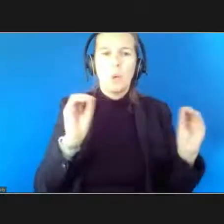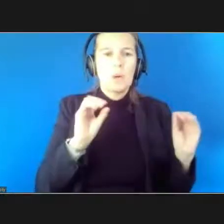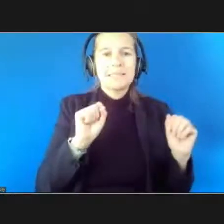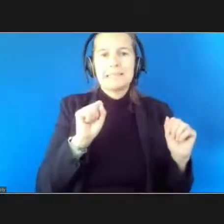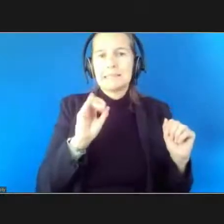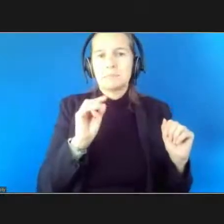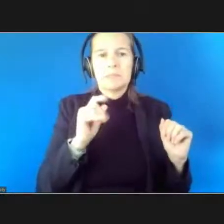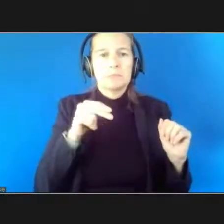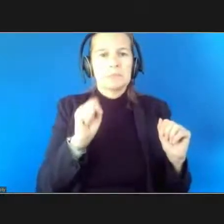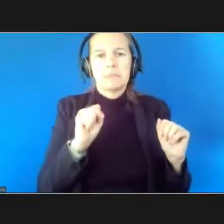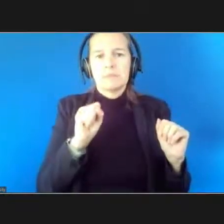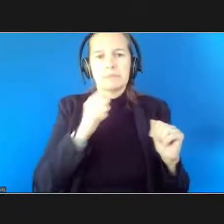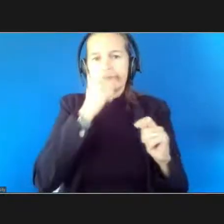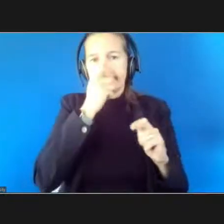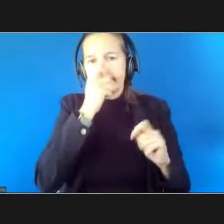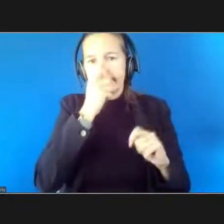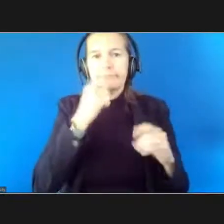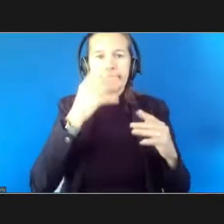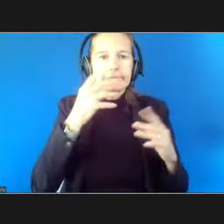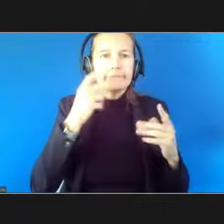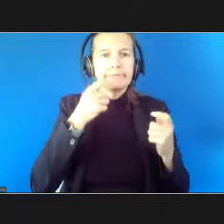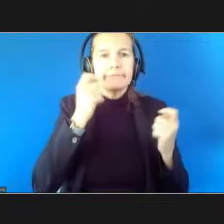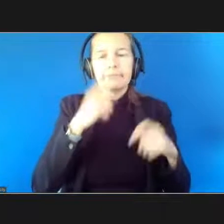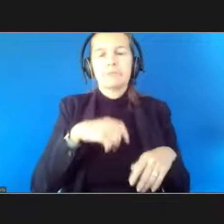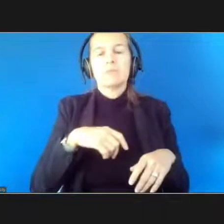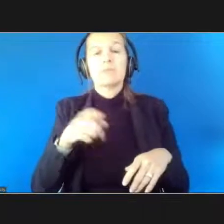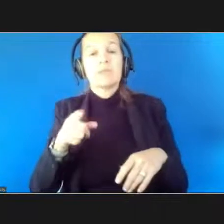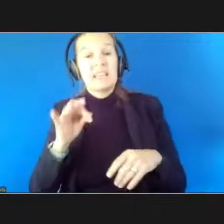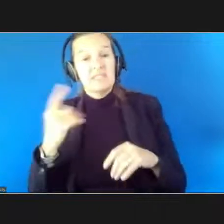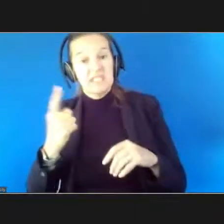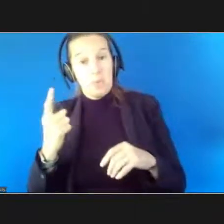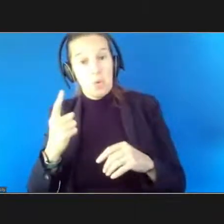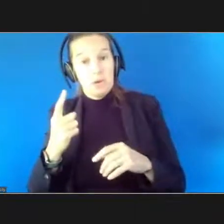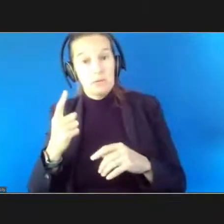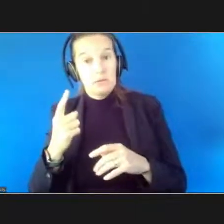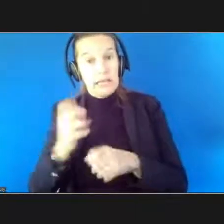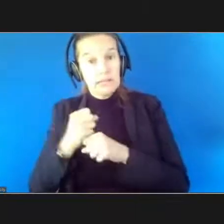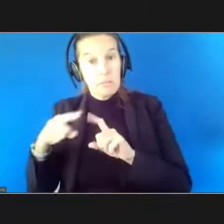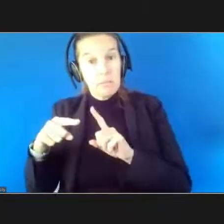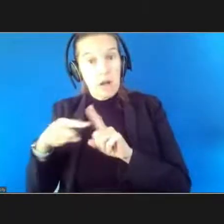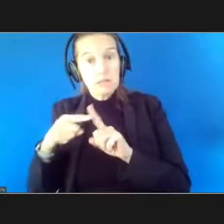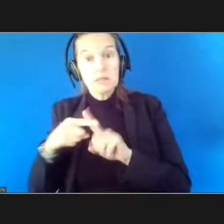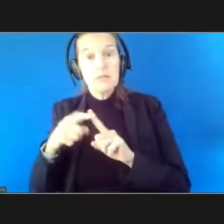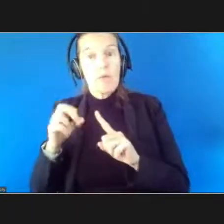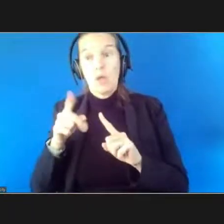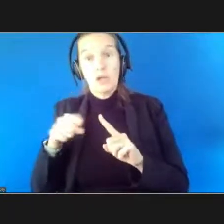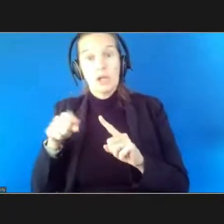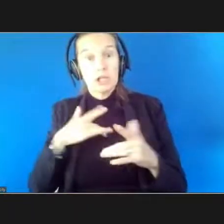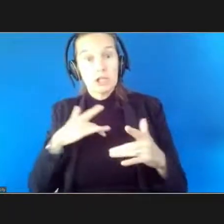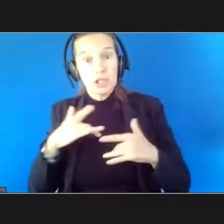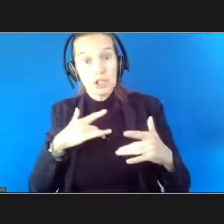So somebody that is concerned or gets a positive on that should follow it up with